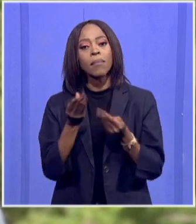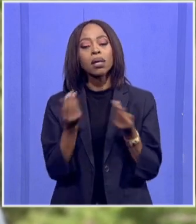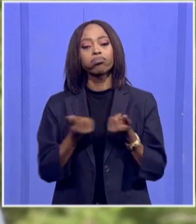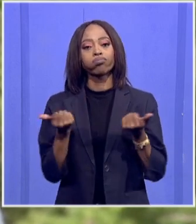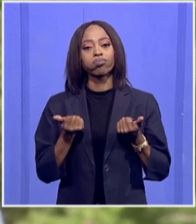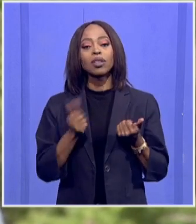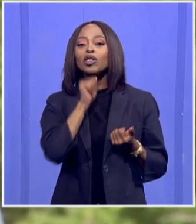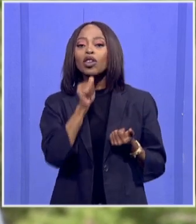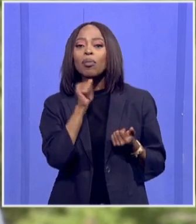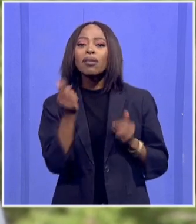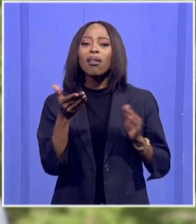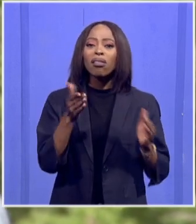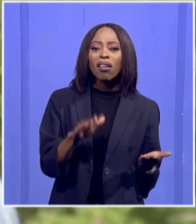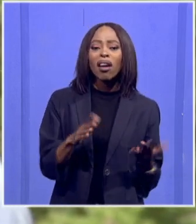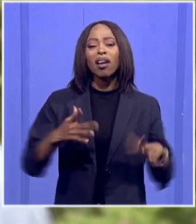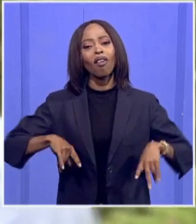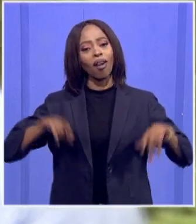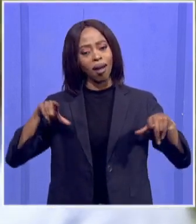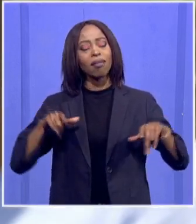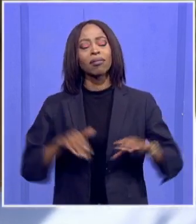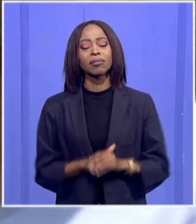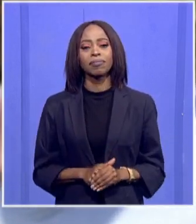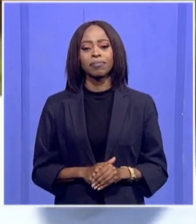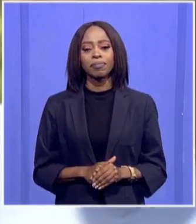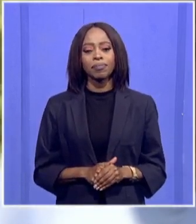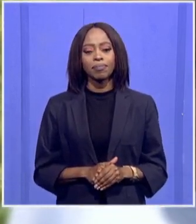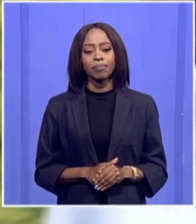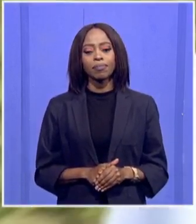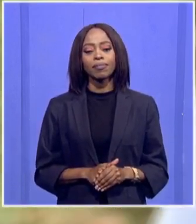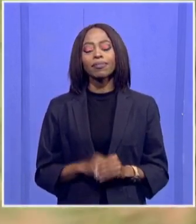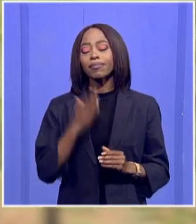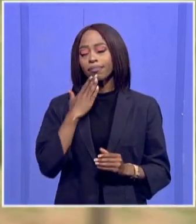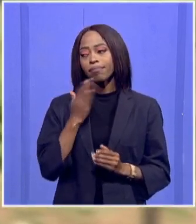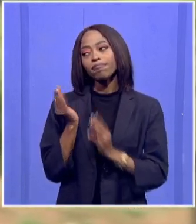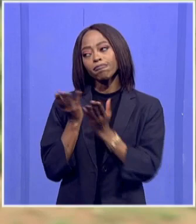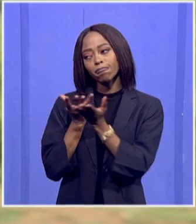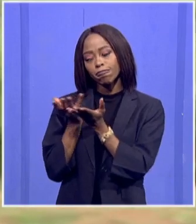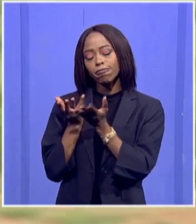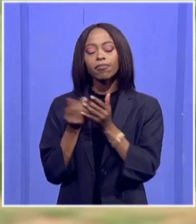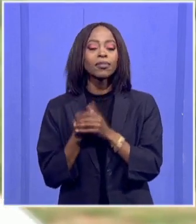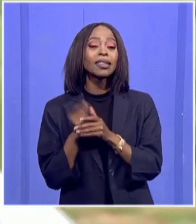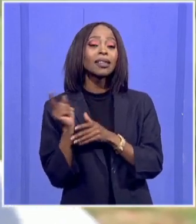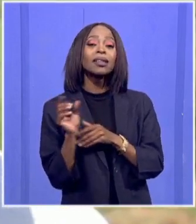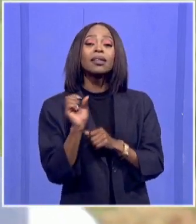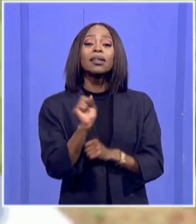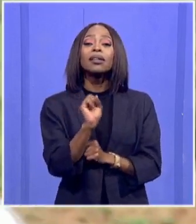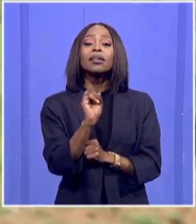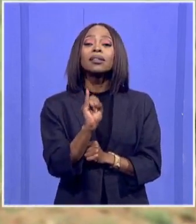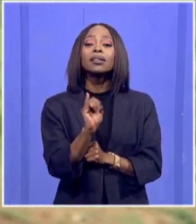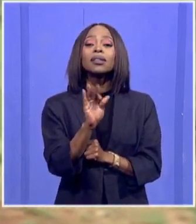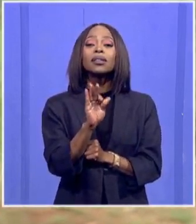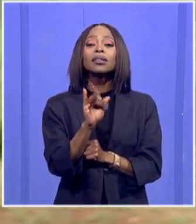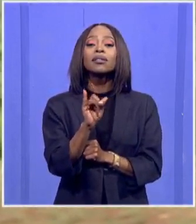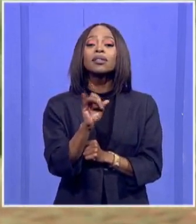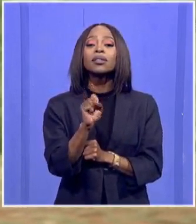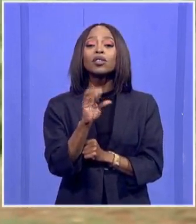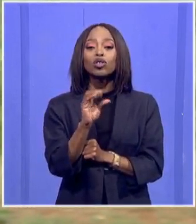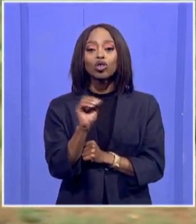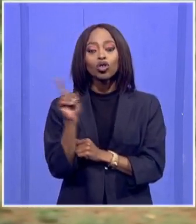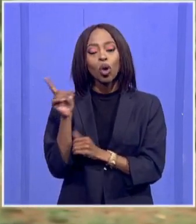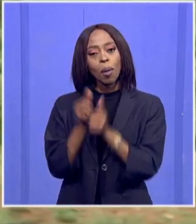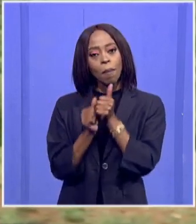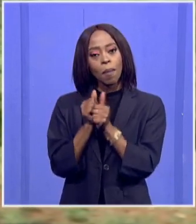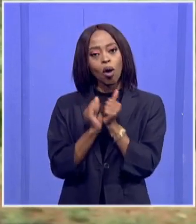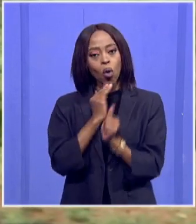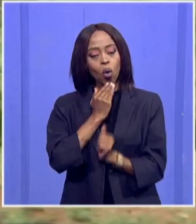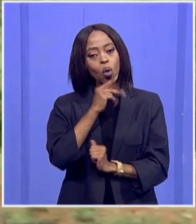alive, wherever they are. Sfiso, thank you so much for speaking to us. That was Sfiso Mabuzo. He is the brother of Nkambule, just talking